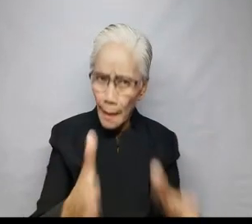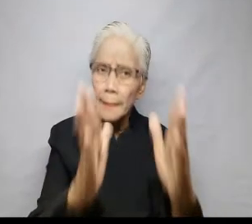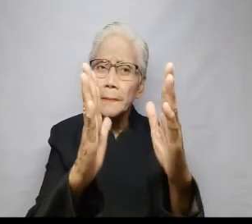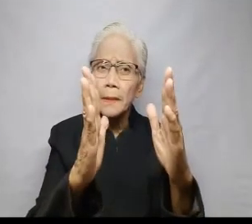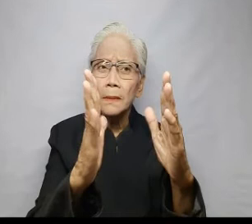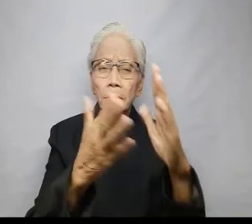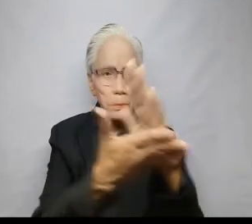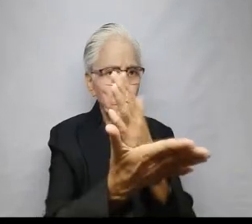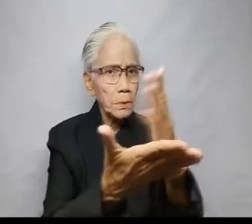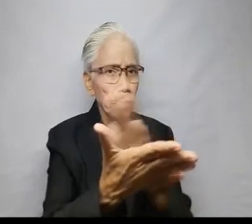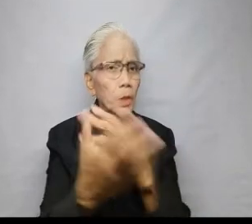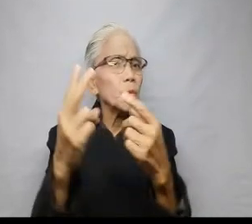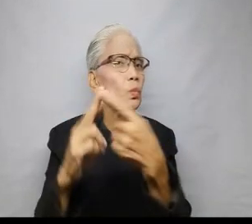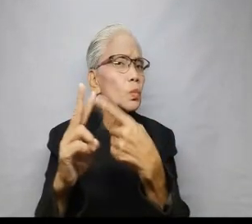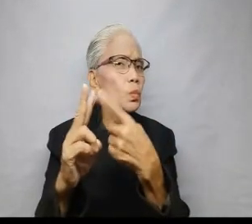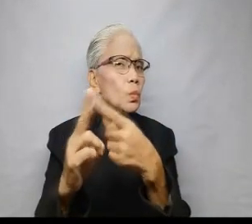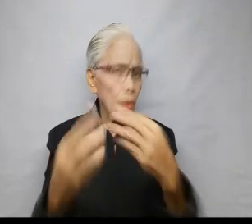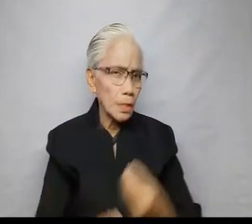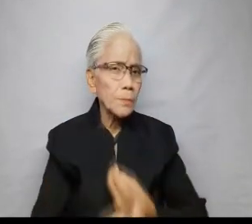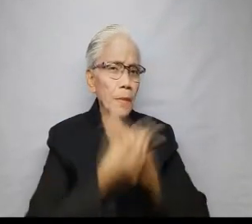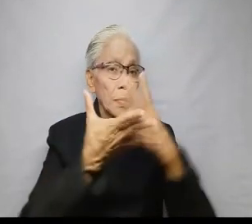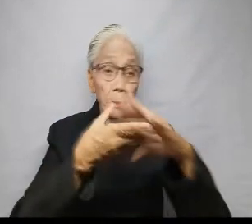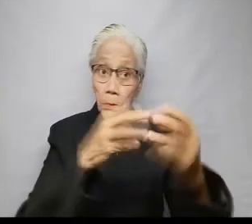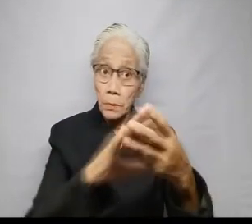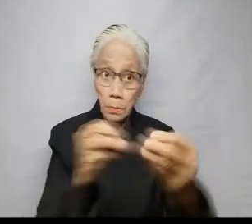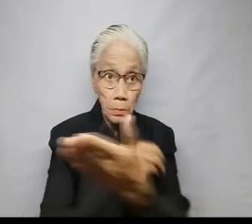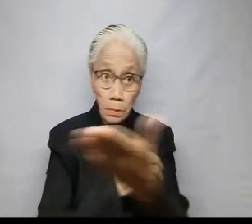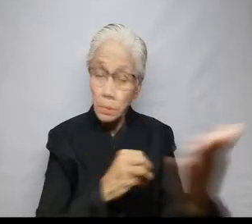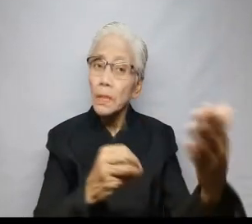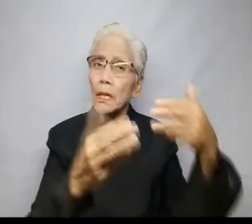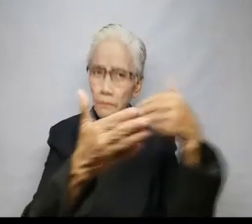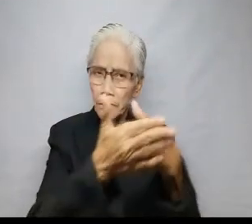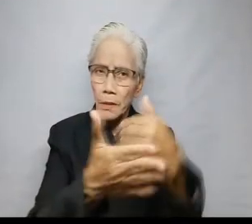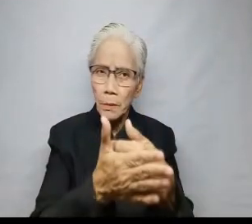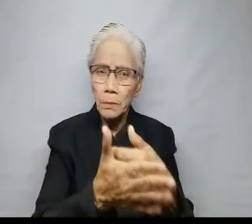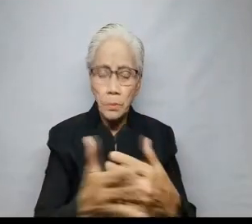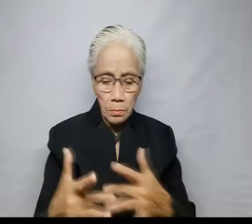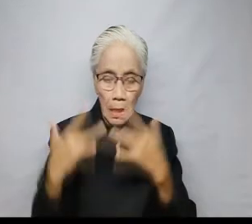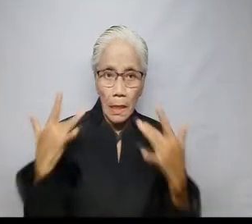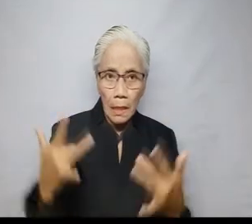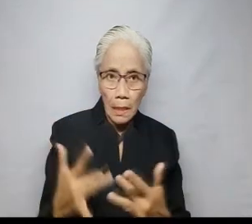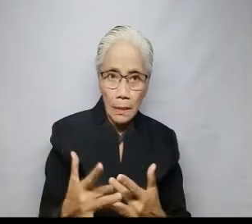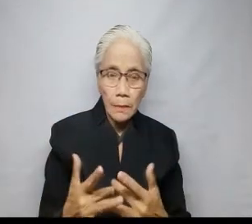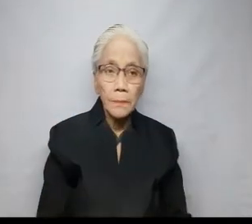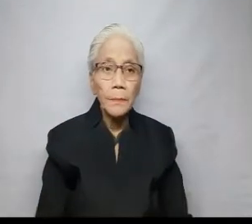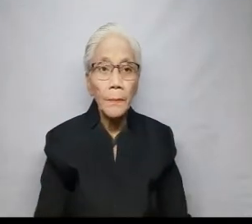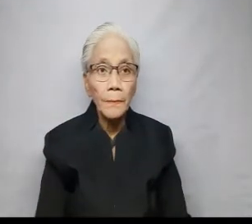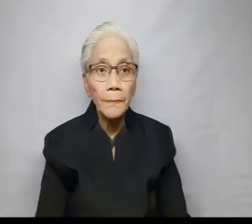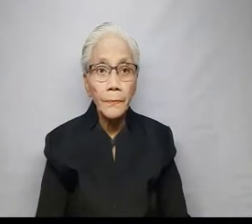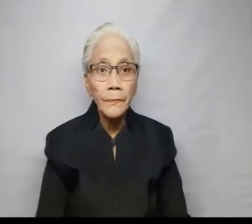possibility, let me share two inspiring stories with you that are very close to my heart.